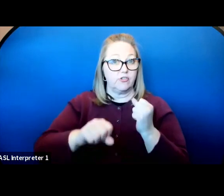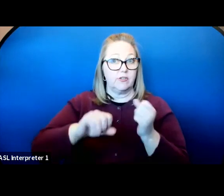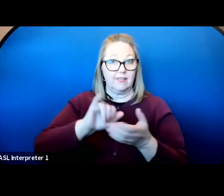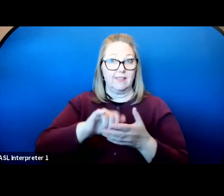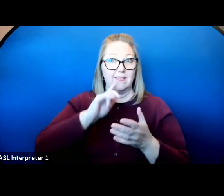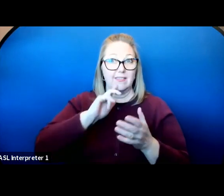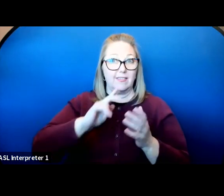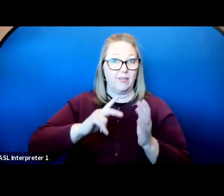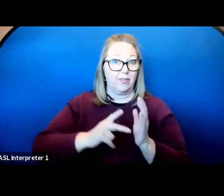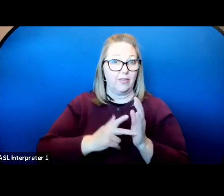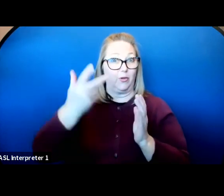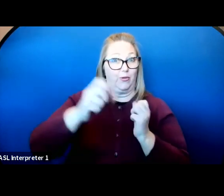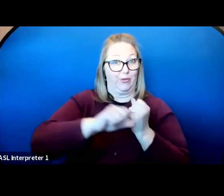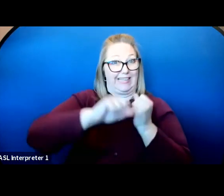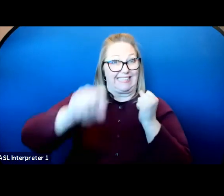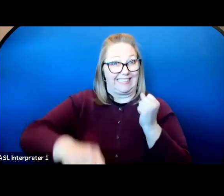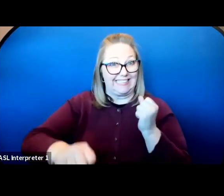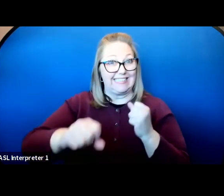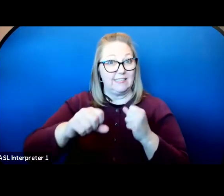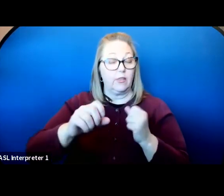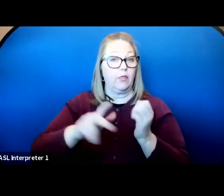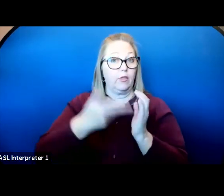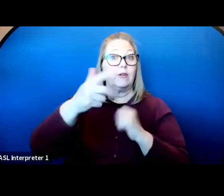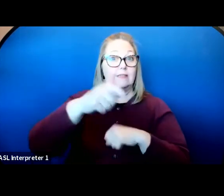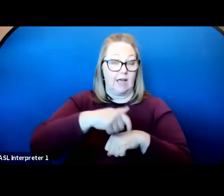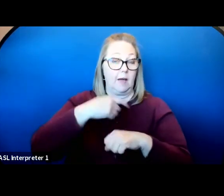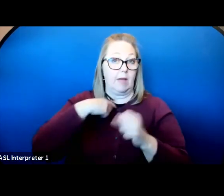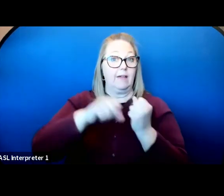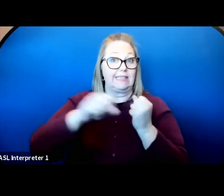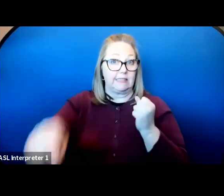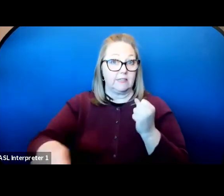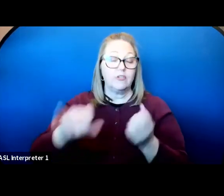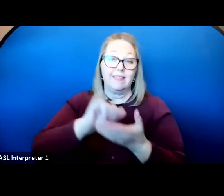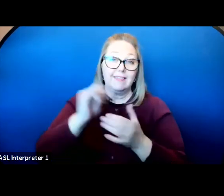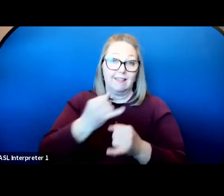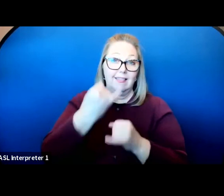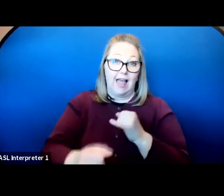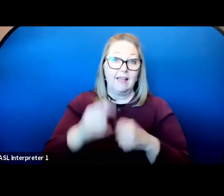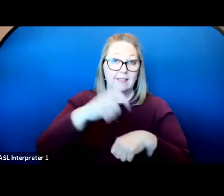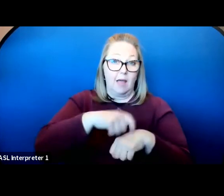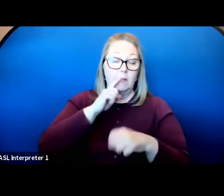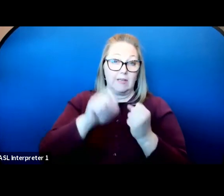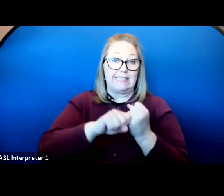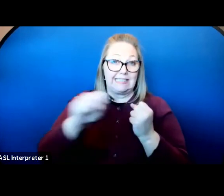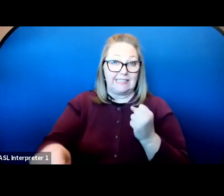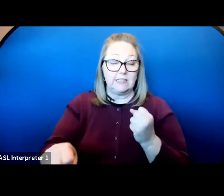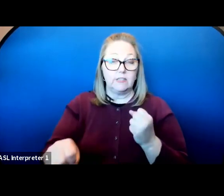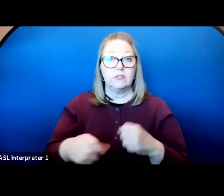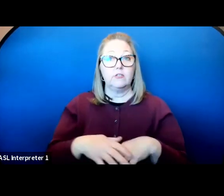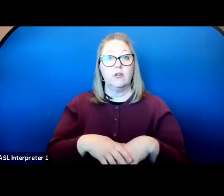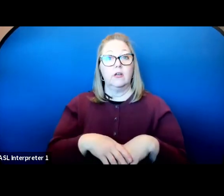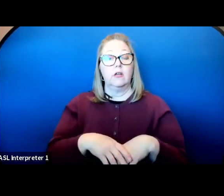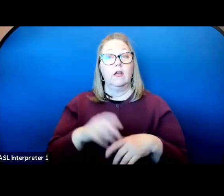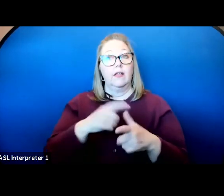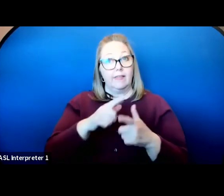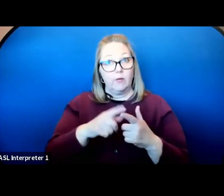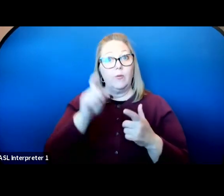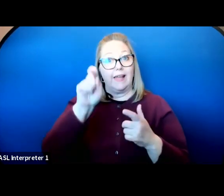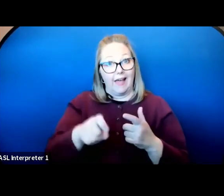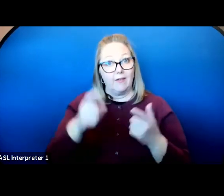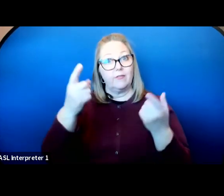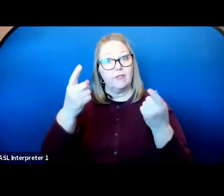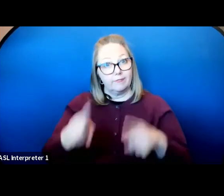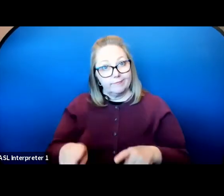place already. This is the last extension for the moratorium. The eviction process will have to start taking place. In fact,